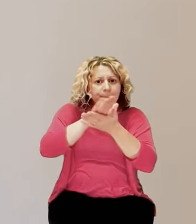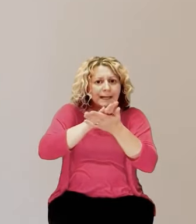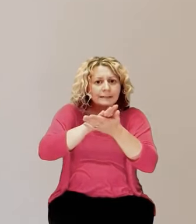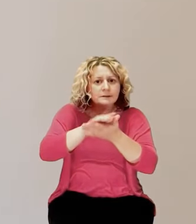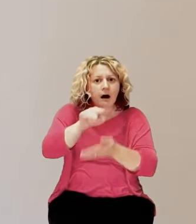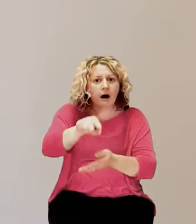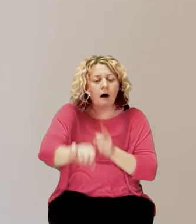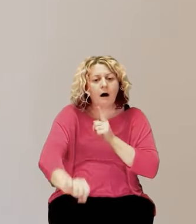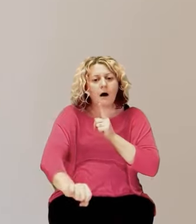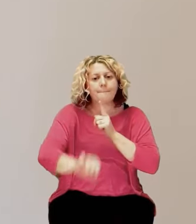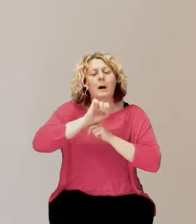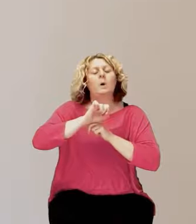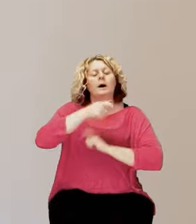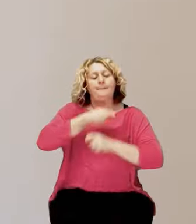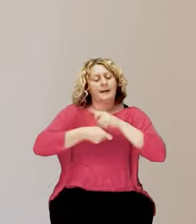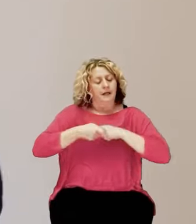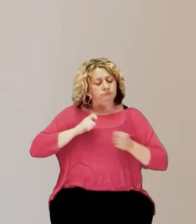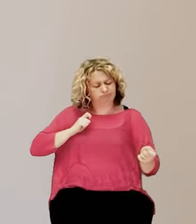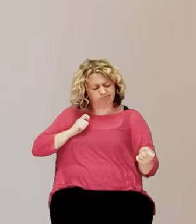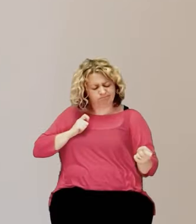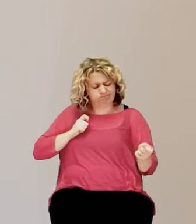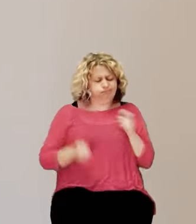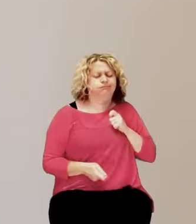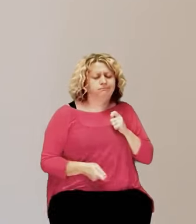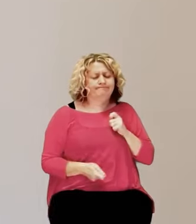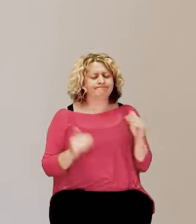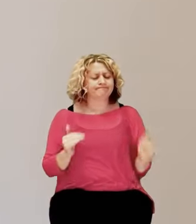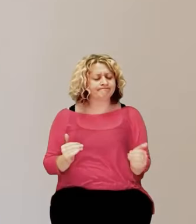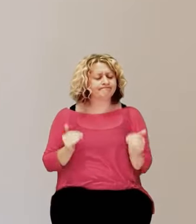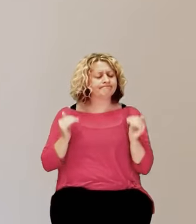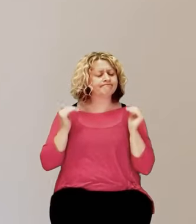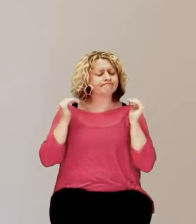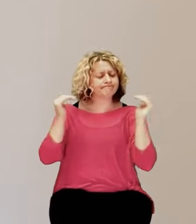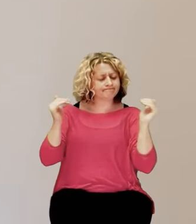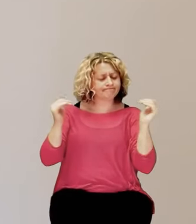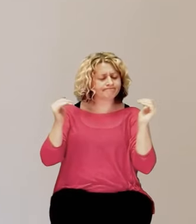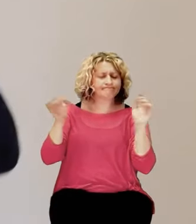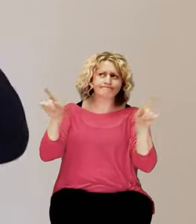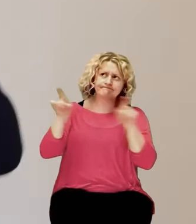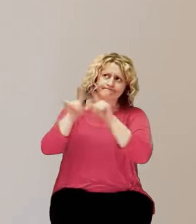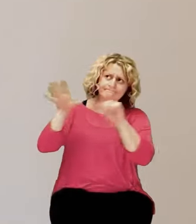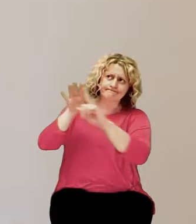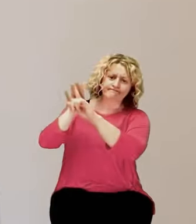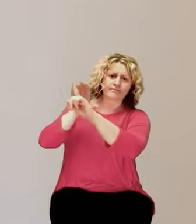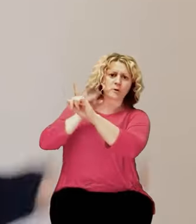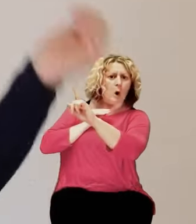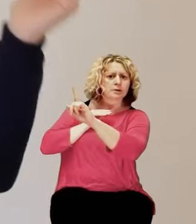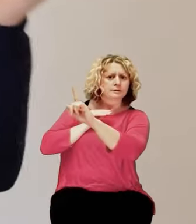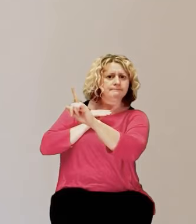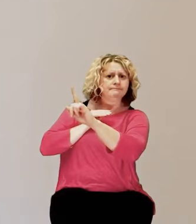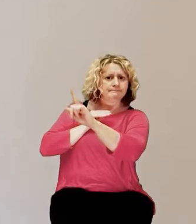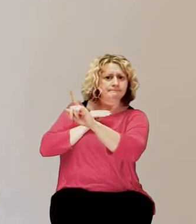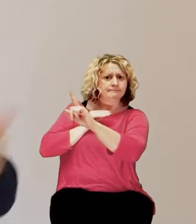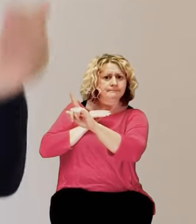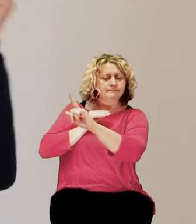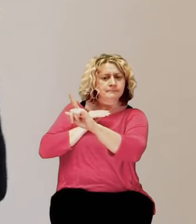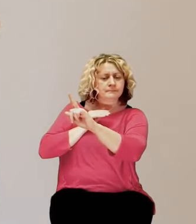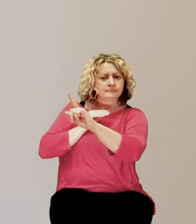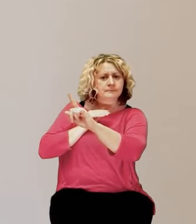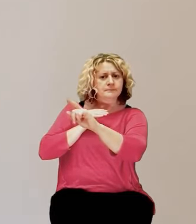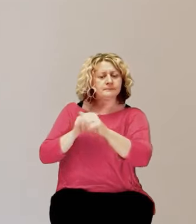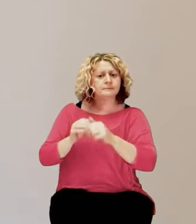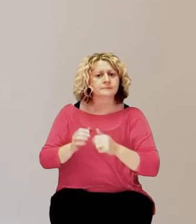caliber lifestyle. And so make sure, Paul, that people in Crete and Cambridge and Keswick,